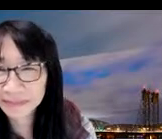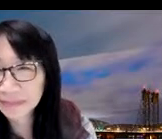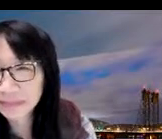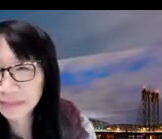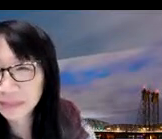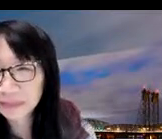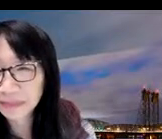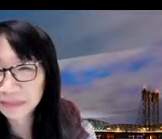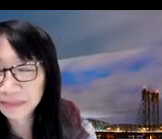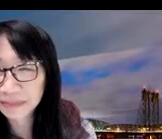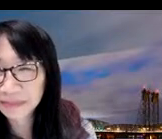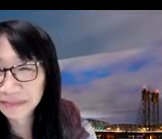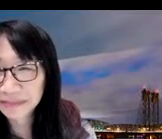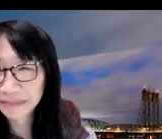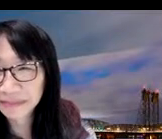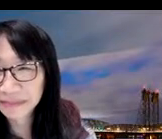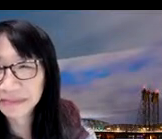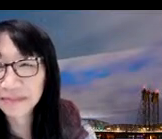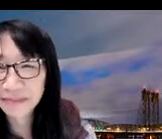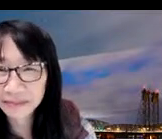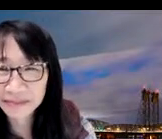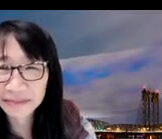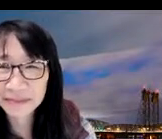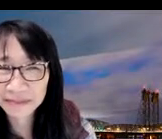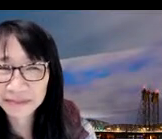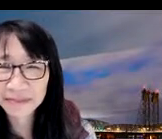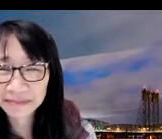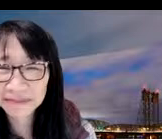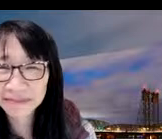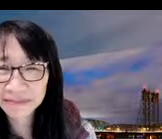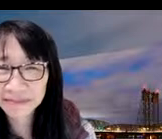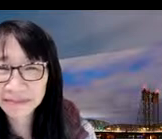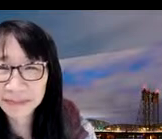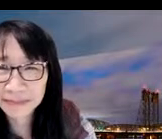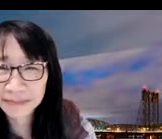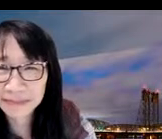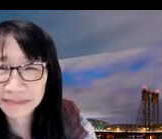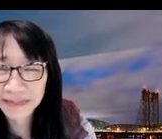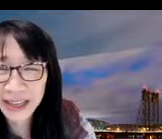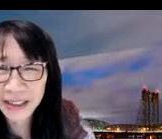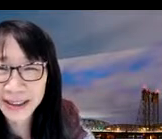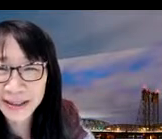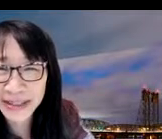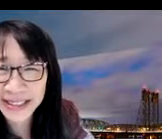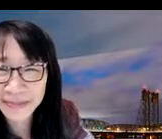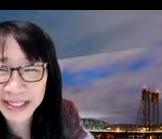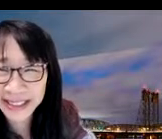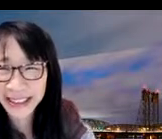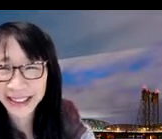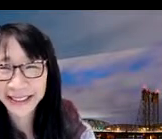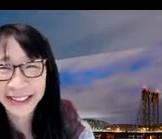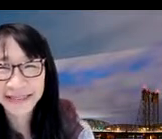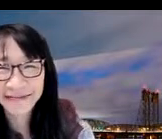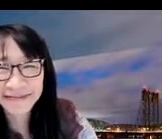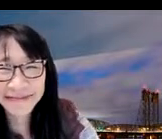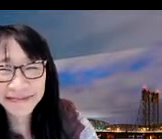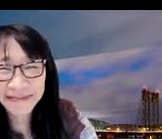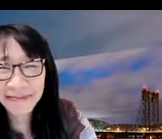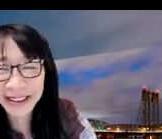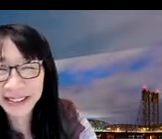serve with Marlon on the Clark County Bike and Pedestrian Advisory Committee. Thomas, pizza cutter,